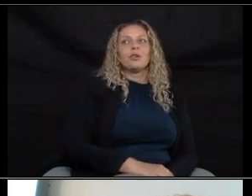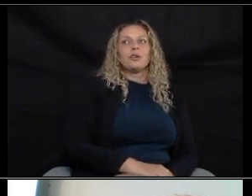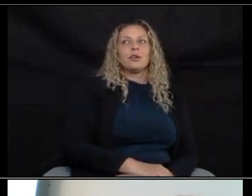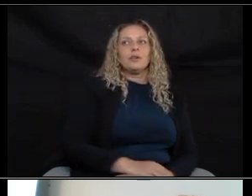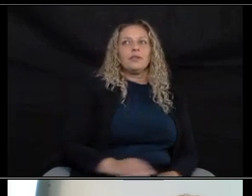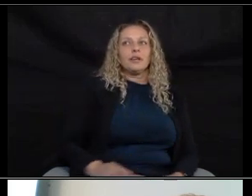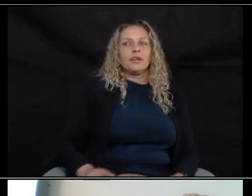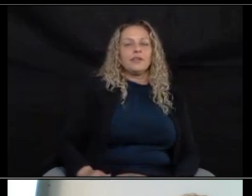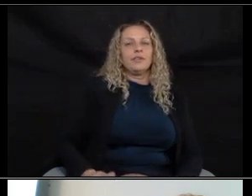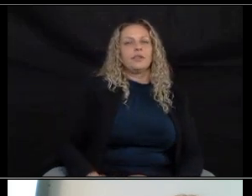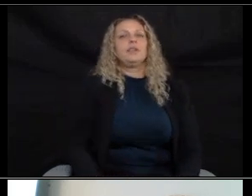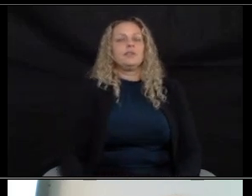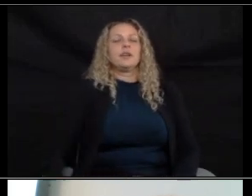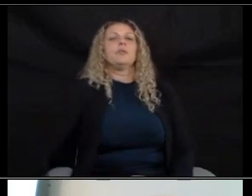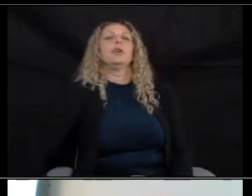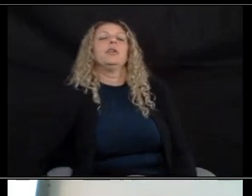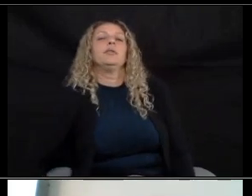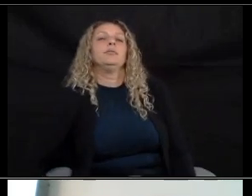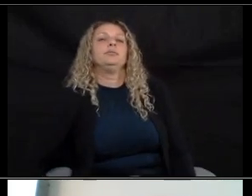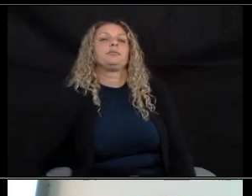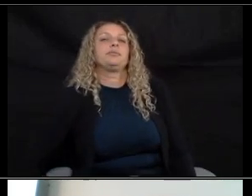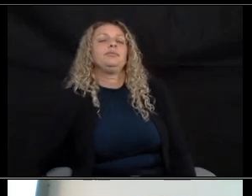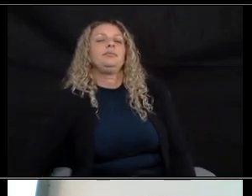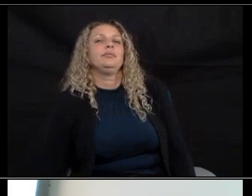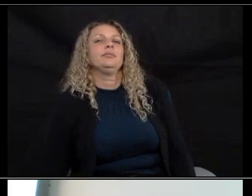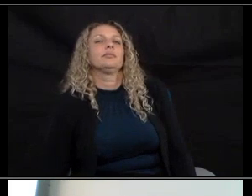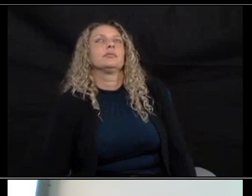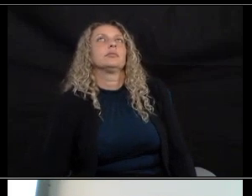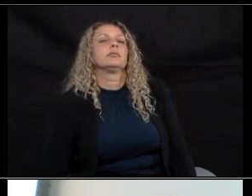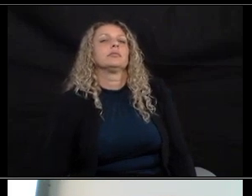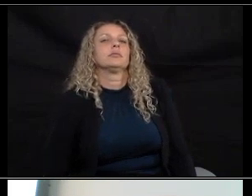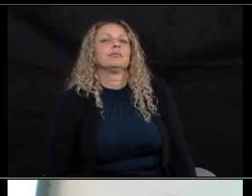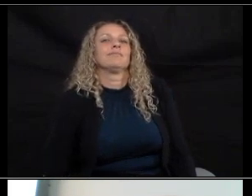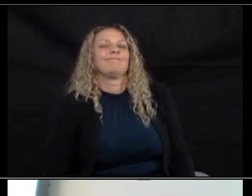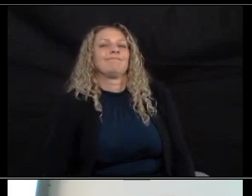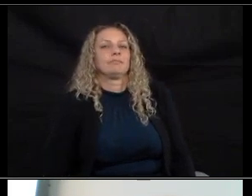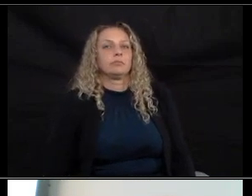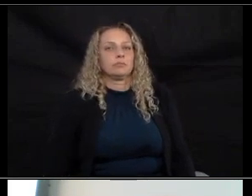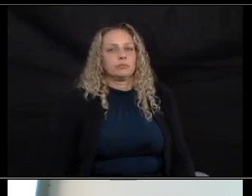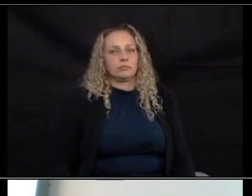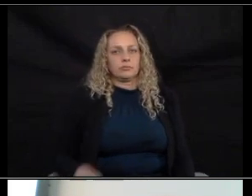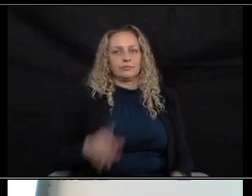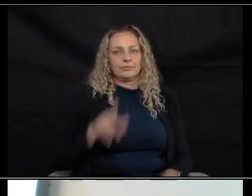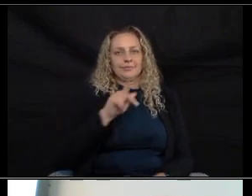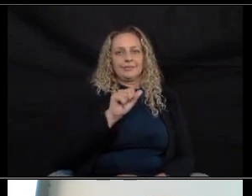All right. Next, we have Ken Stevens Jr.